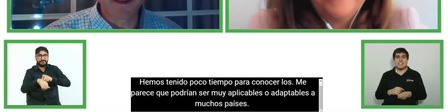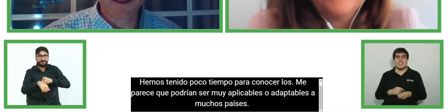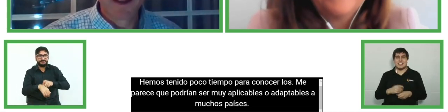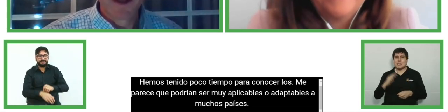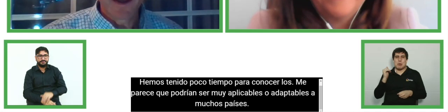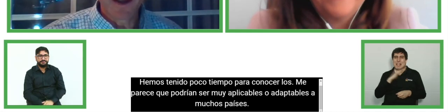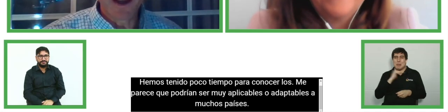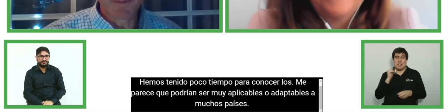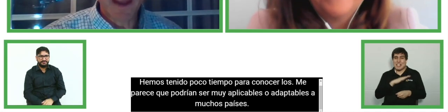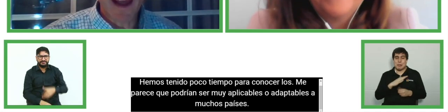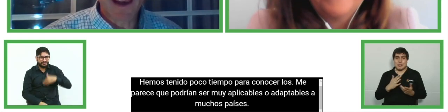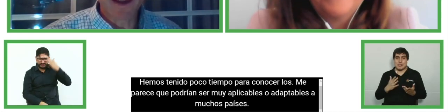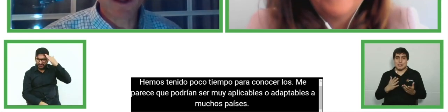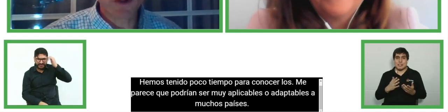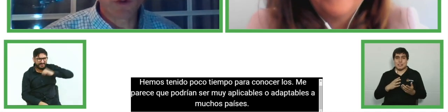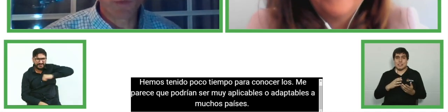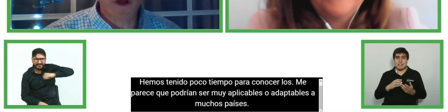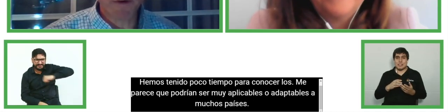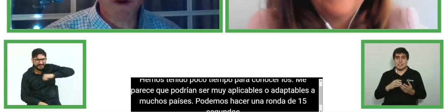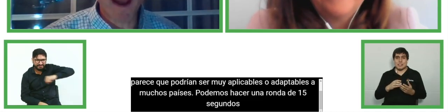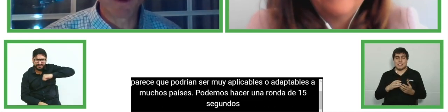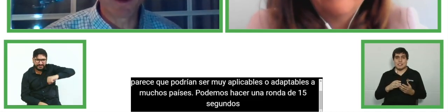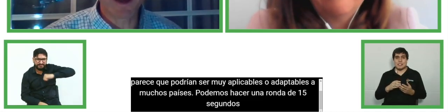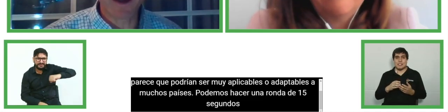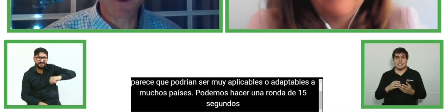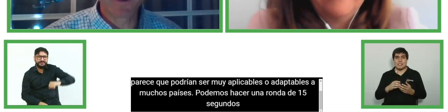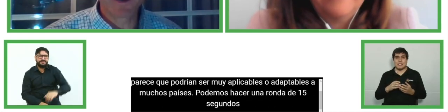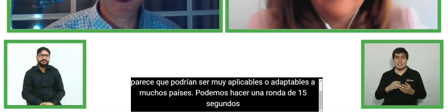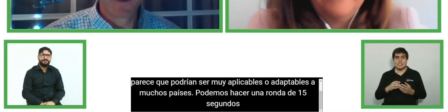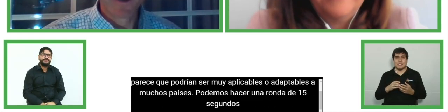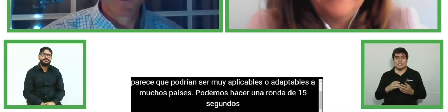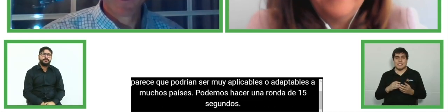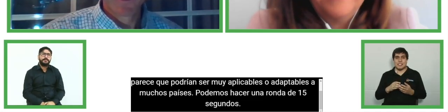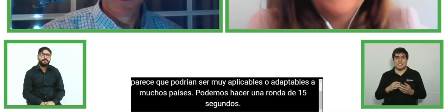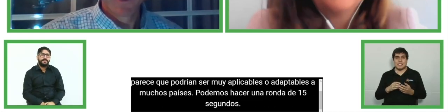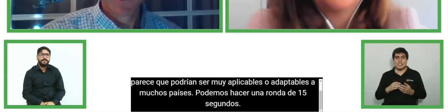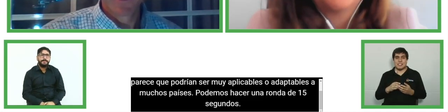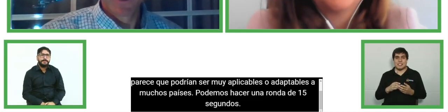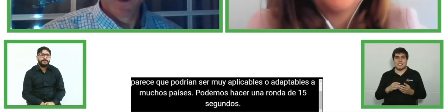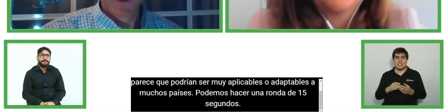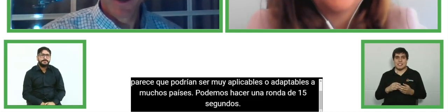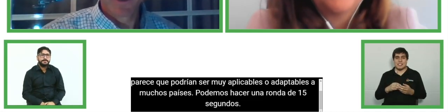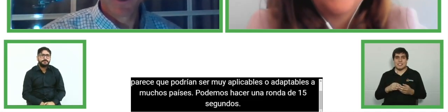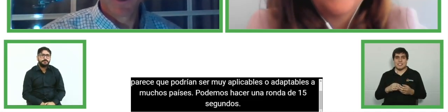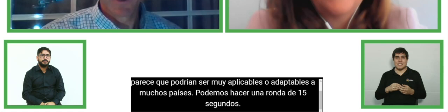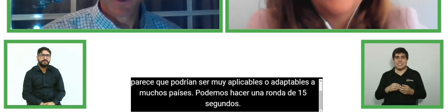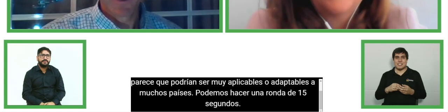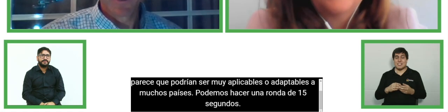Great, 15 seconds is a challenge, but I'll do my best.